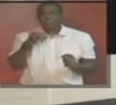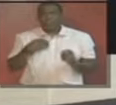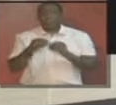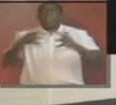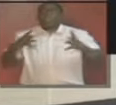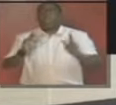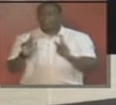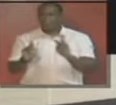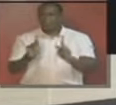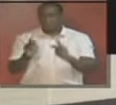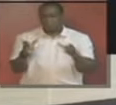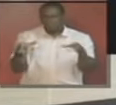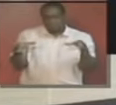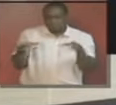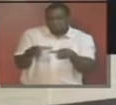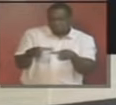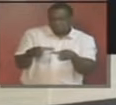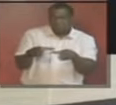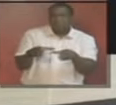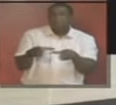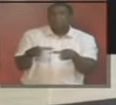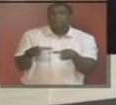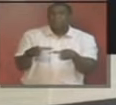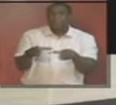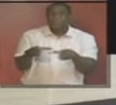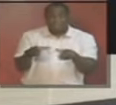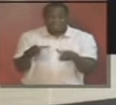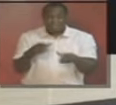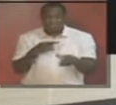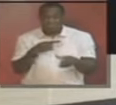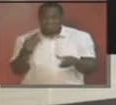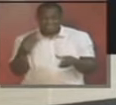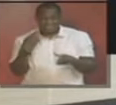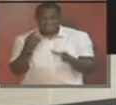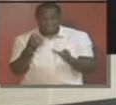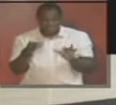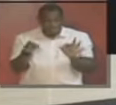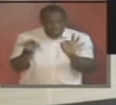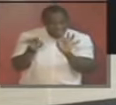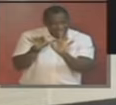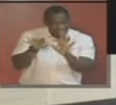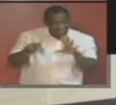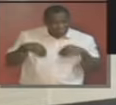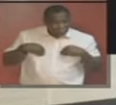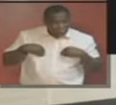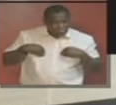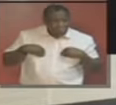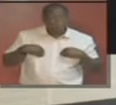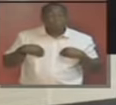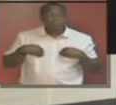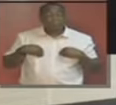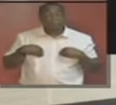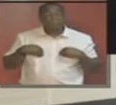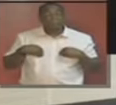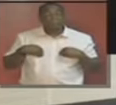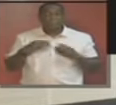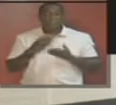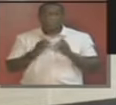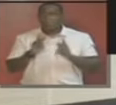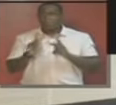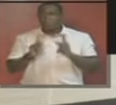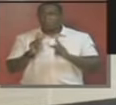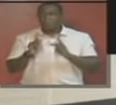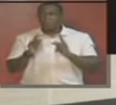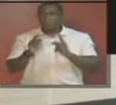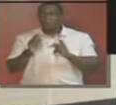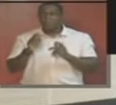is the risk still, worth taking? There continues to be, as I said, also that the